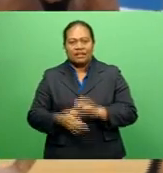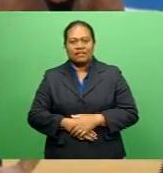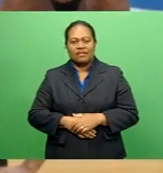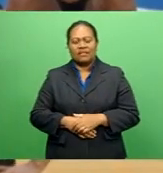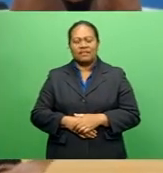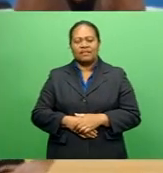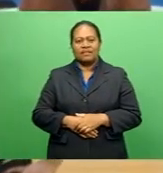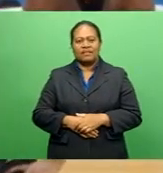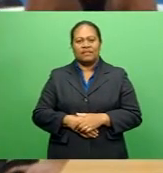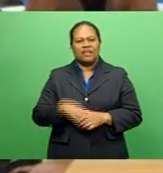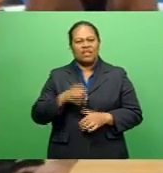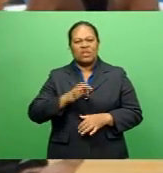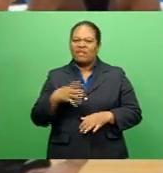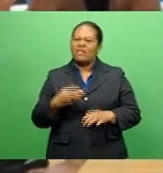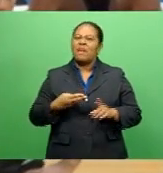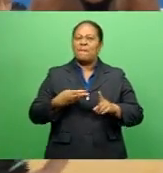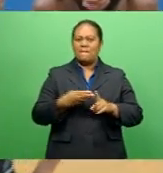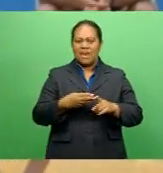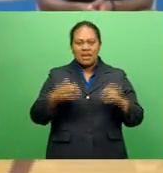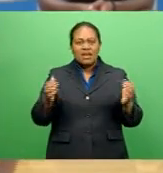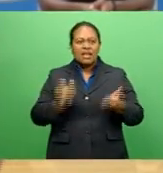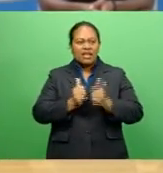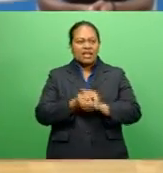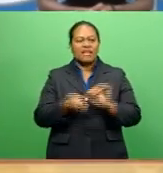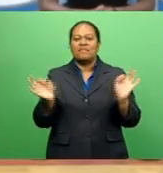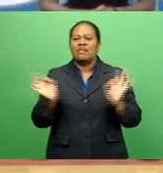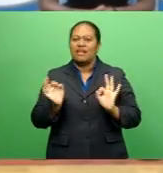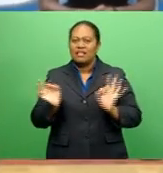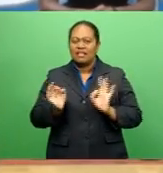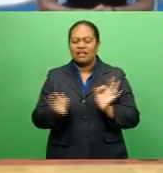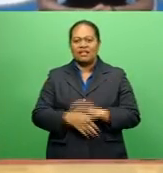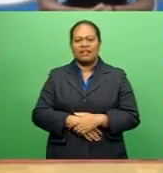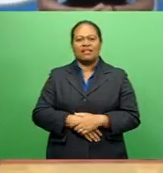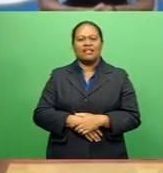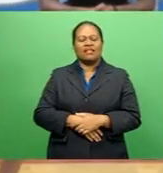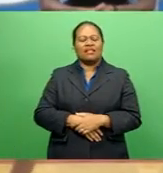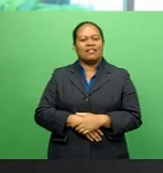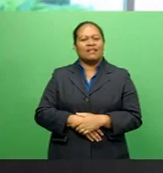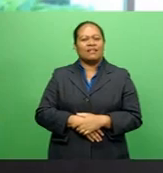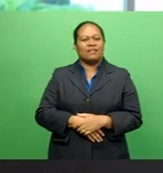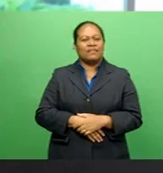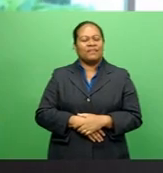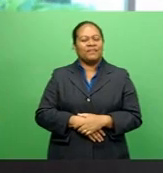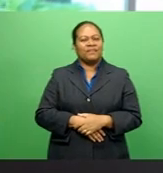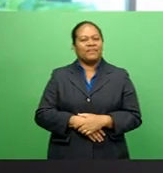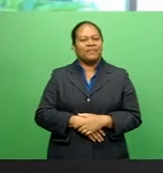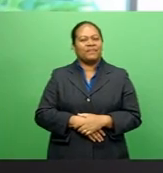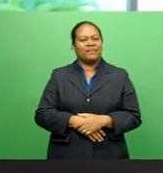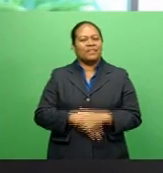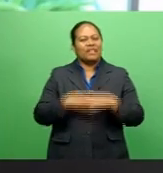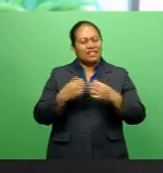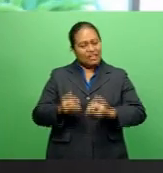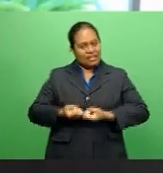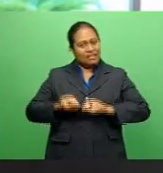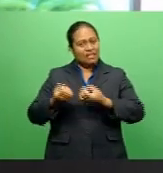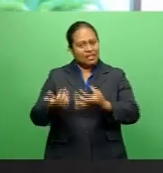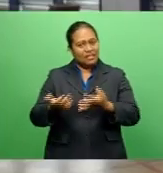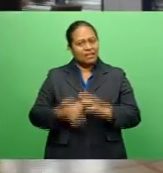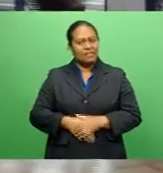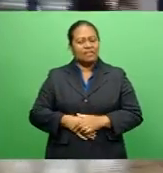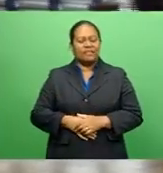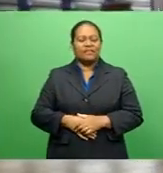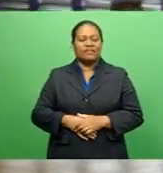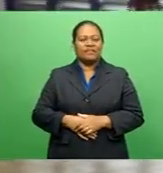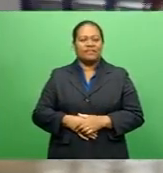had any real major tournaments and opportunities for them to really be in high performance training, we've given them that